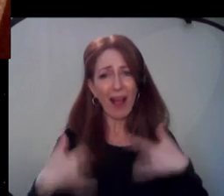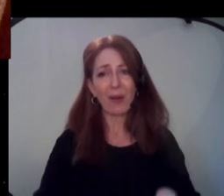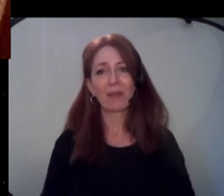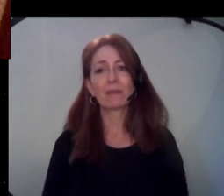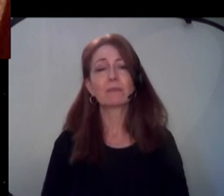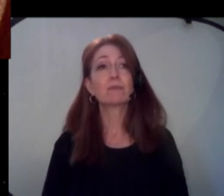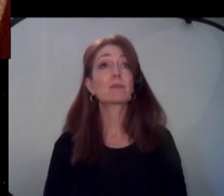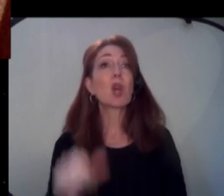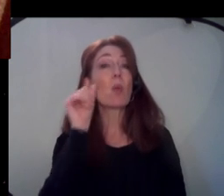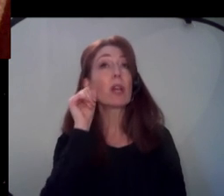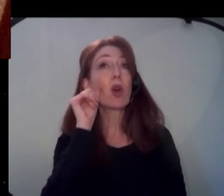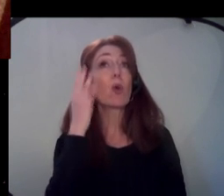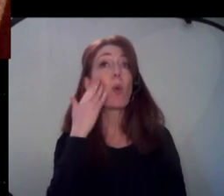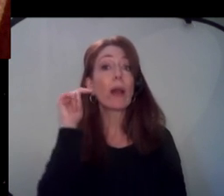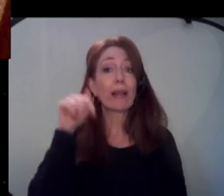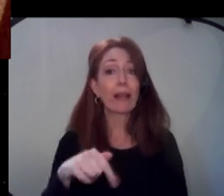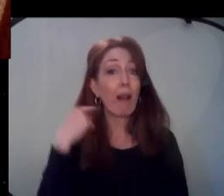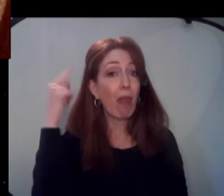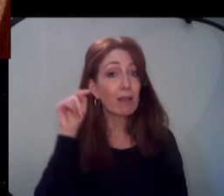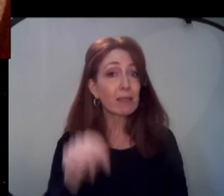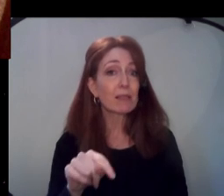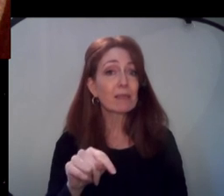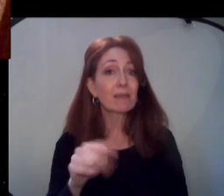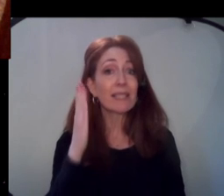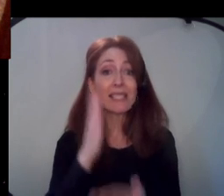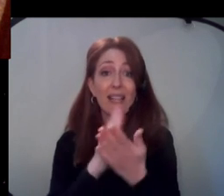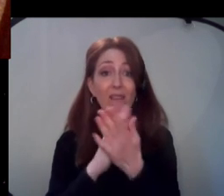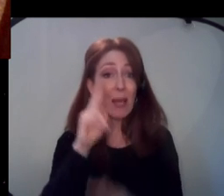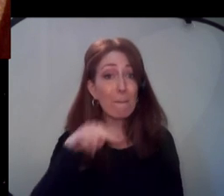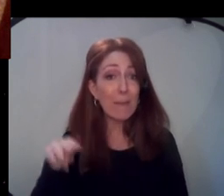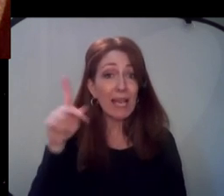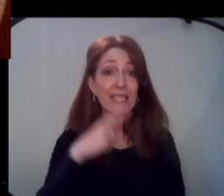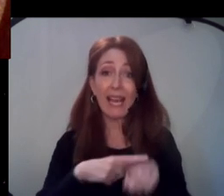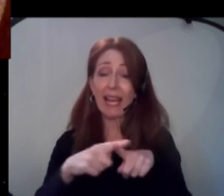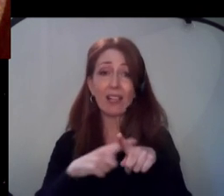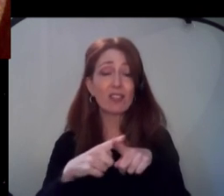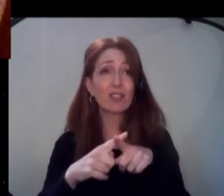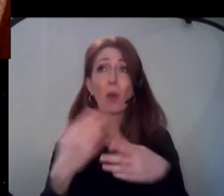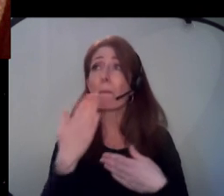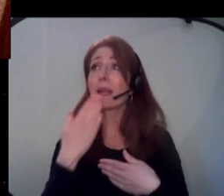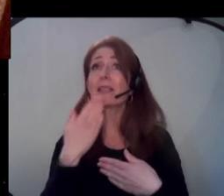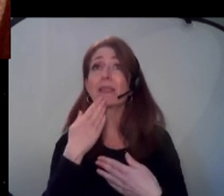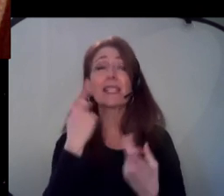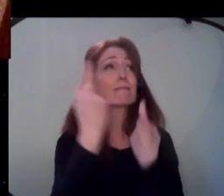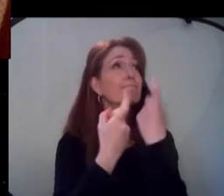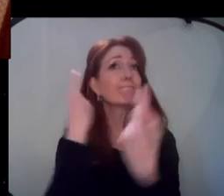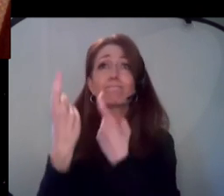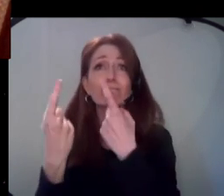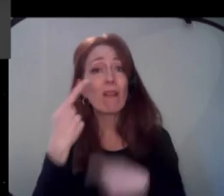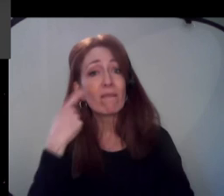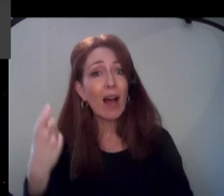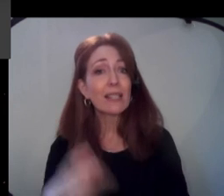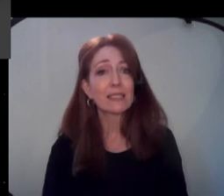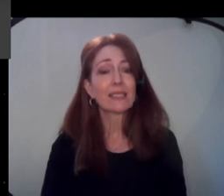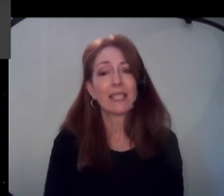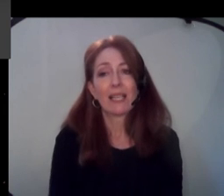also painted portraits of English people here. So everybody must get out there and keep looking. We'll find more stuff.